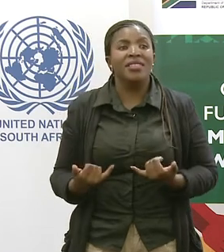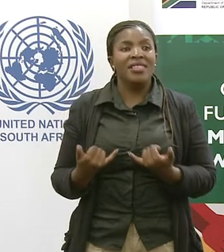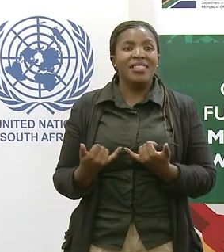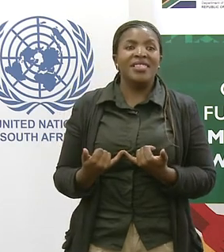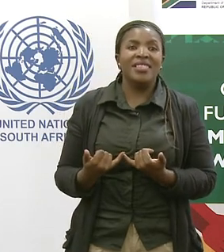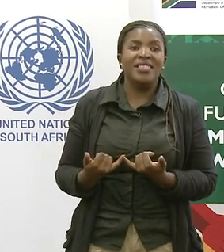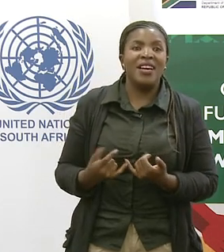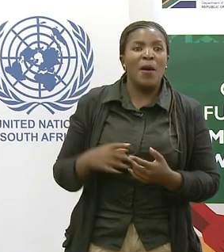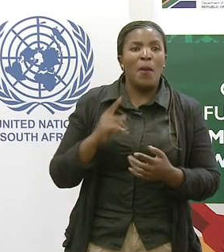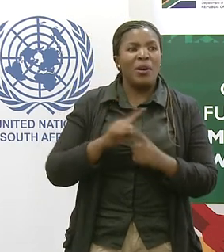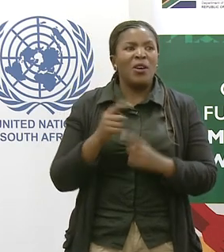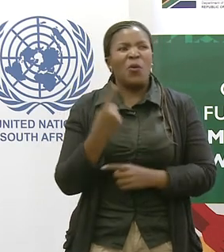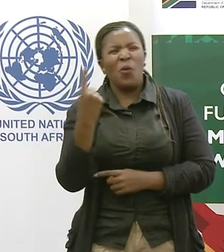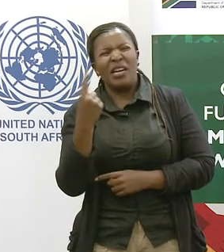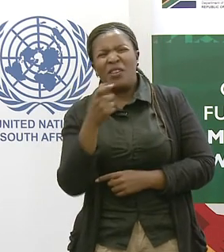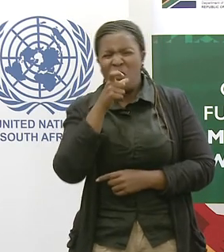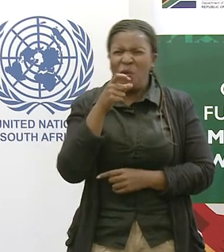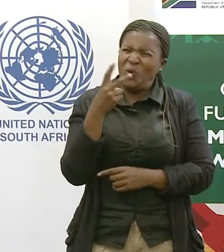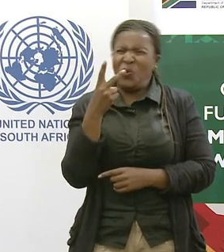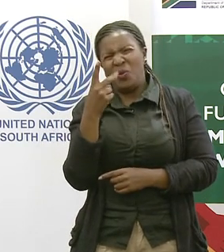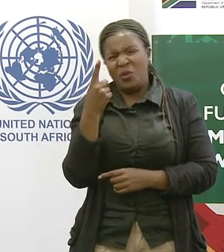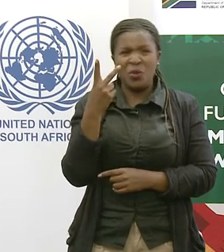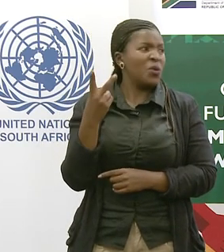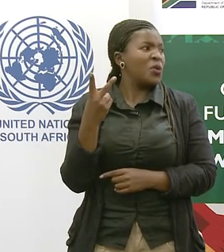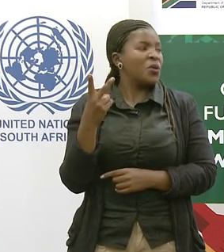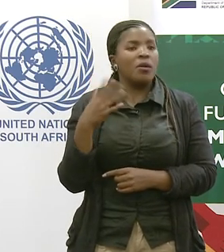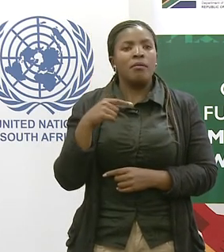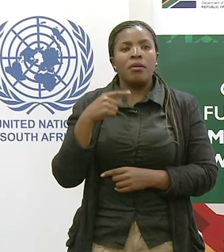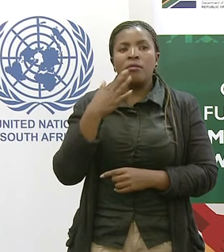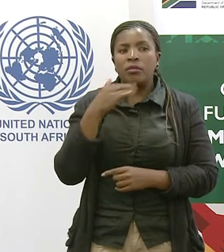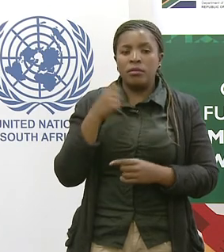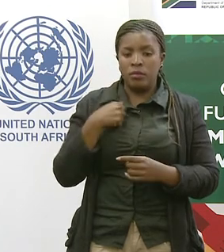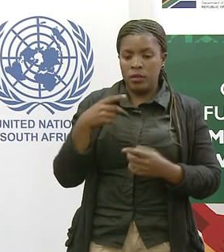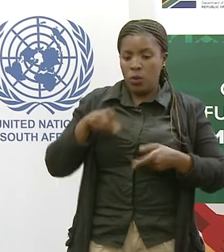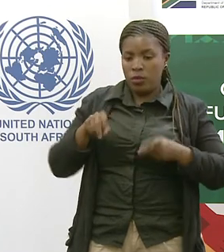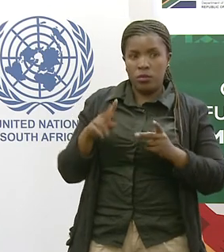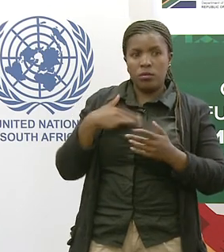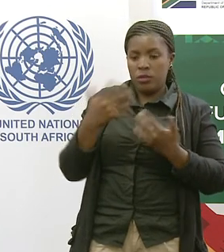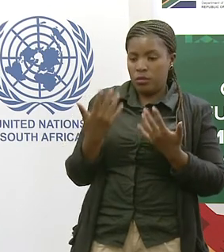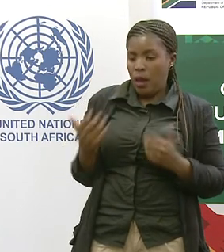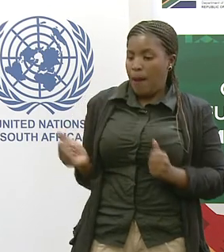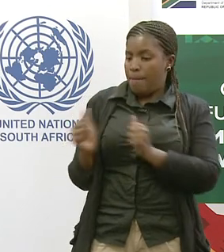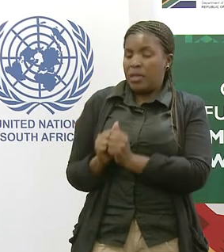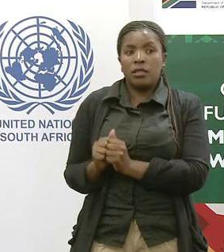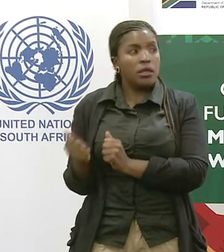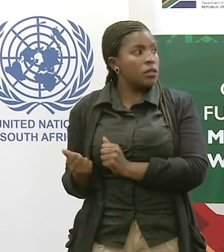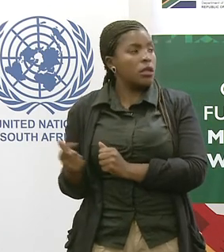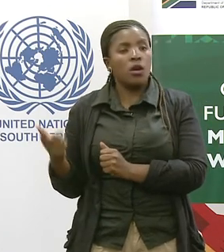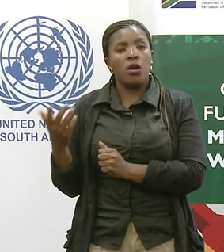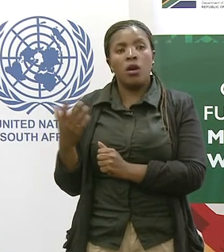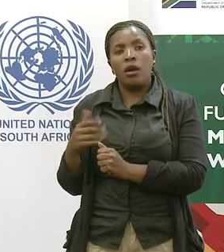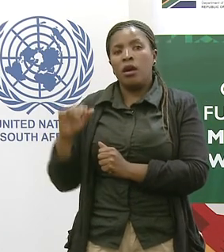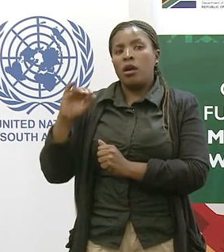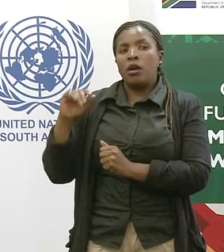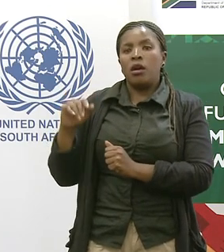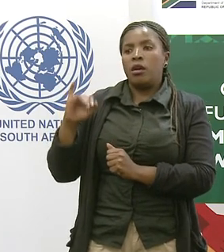Just one or two comments. I think let's take the opportunity from our side as the partners to thank in particular Justice Jacob